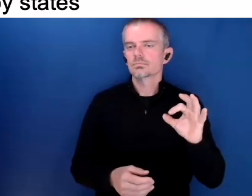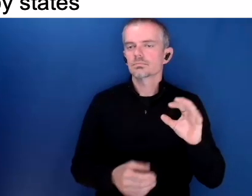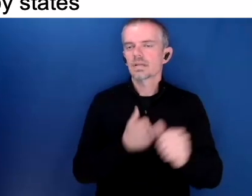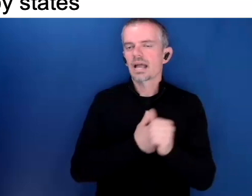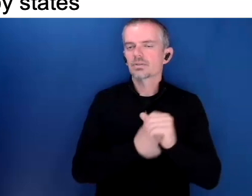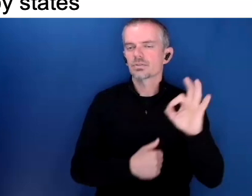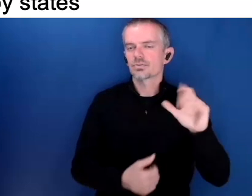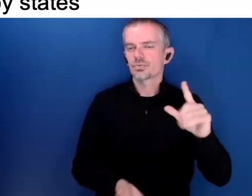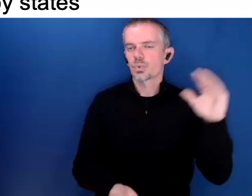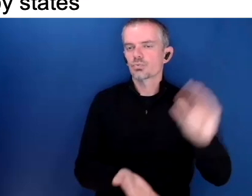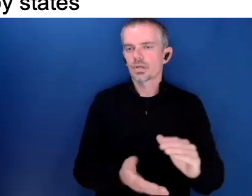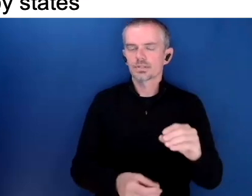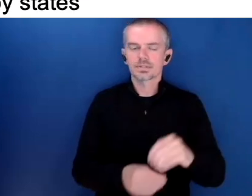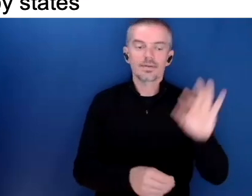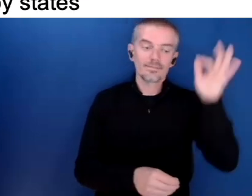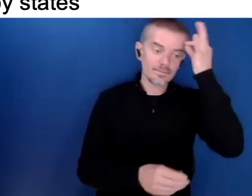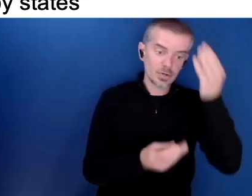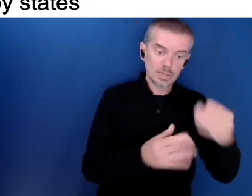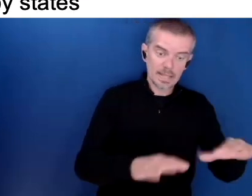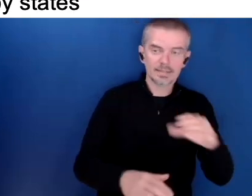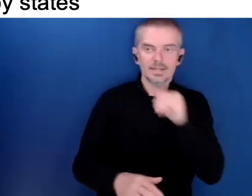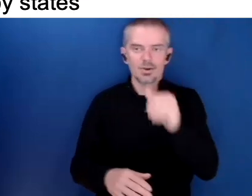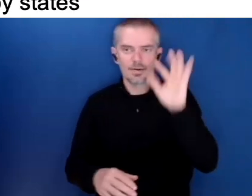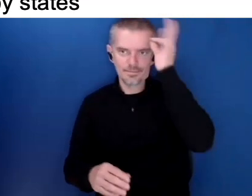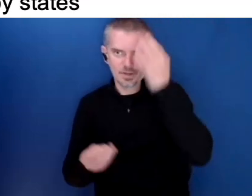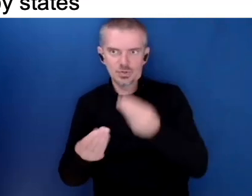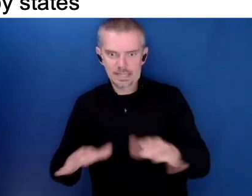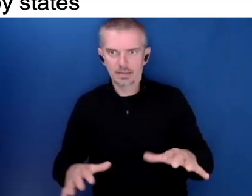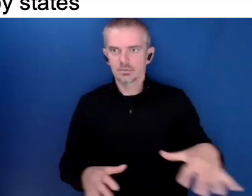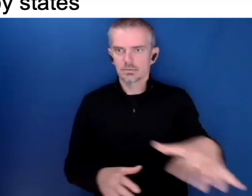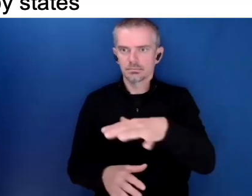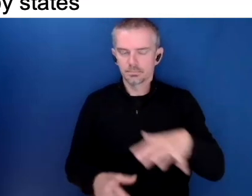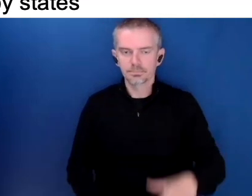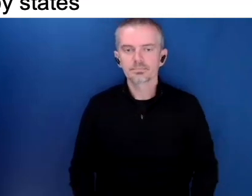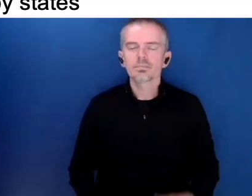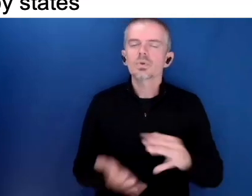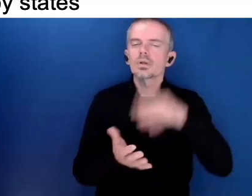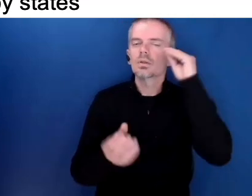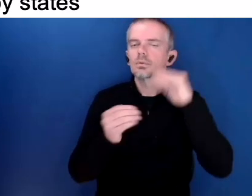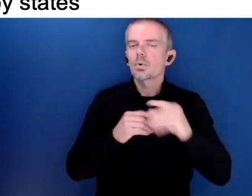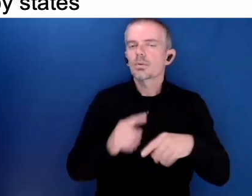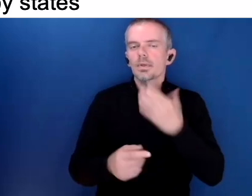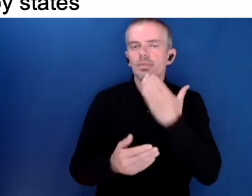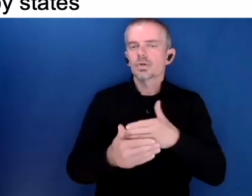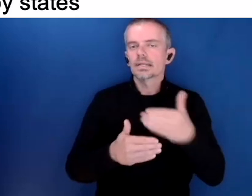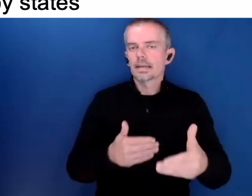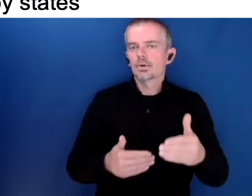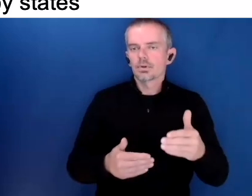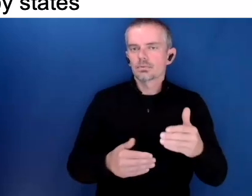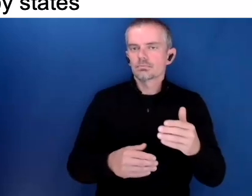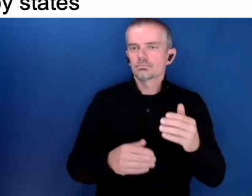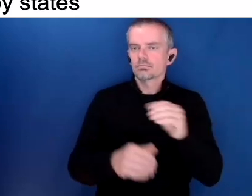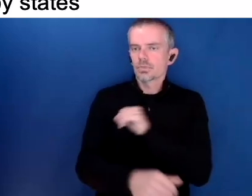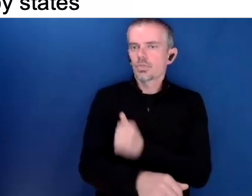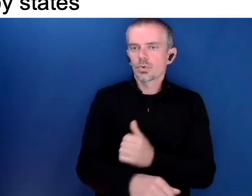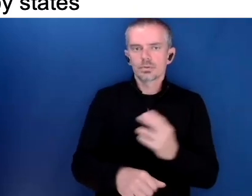non-federal lands in the county's wildland-urban interface. And you can learn more about the Good Neighbor Authority use across the West from this